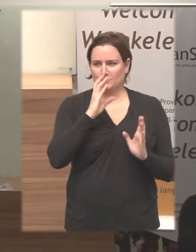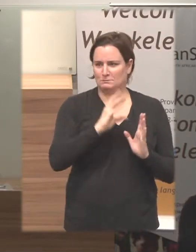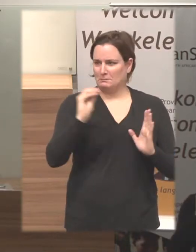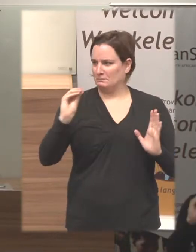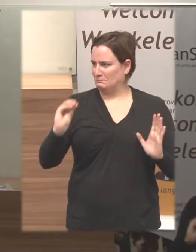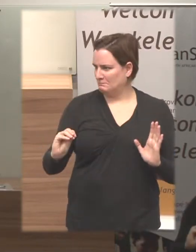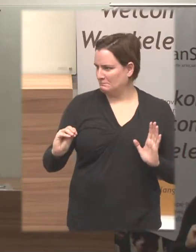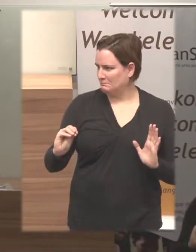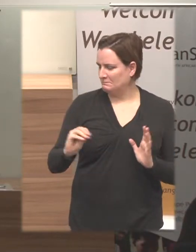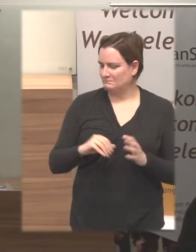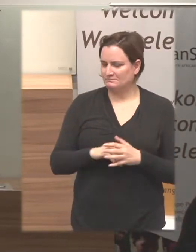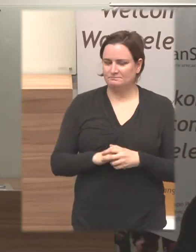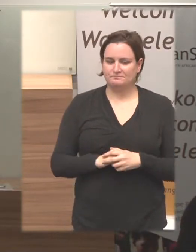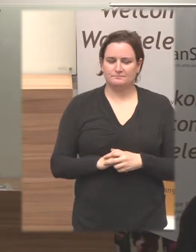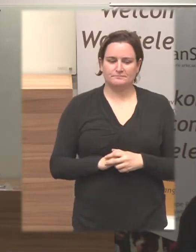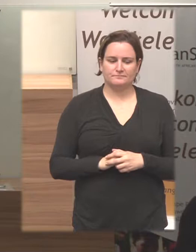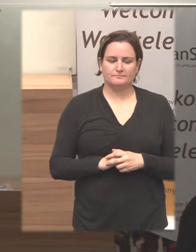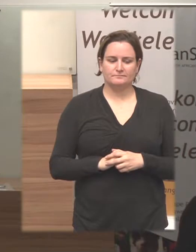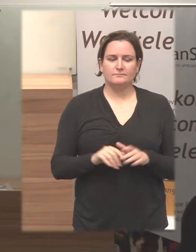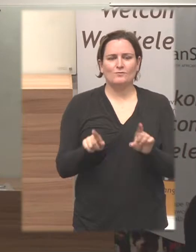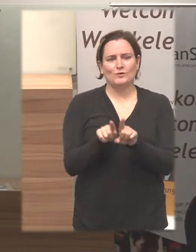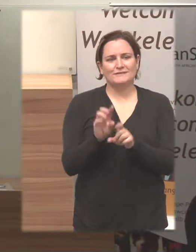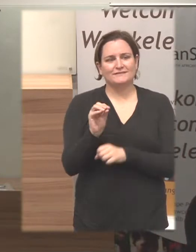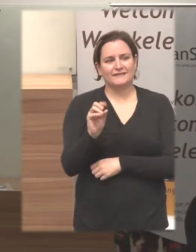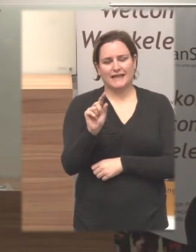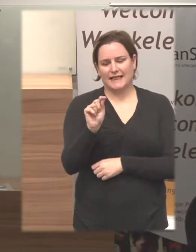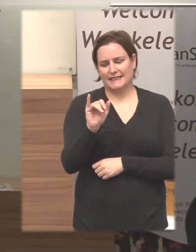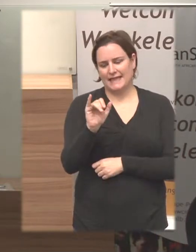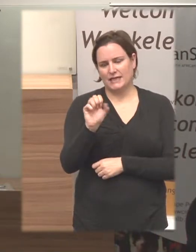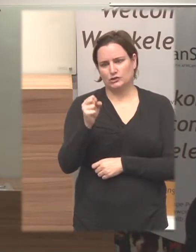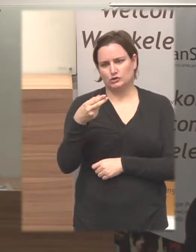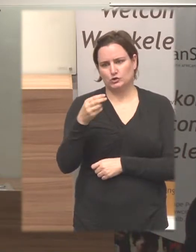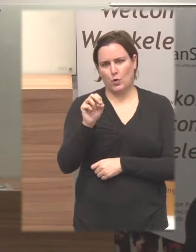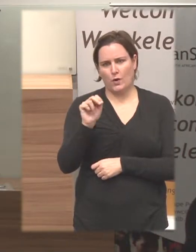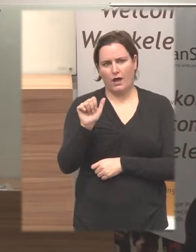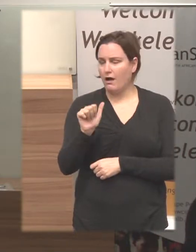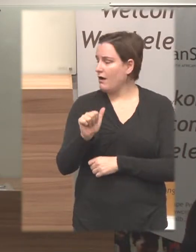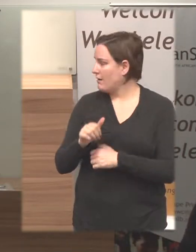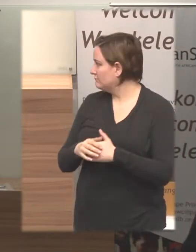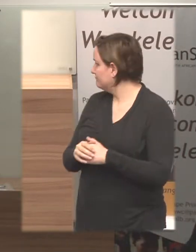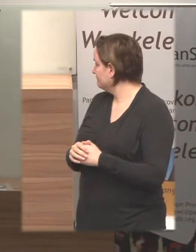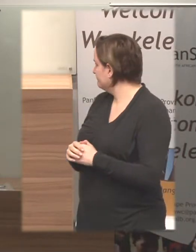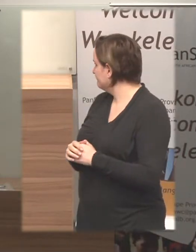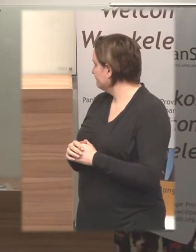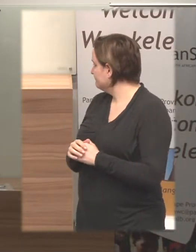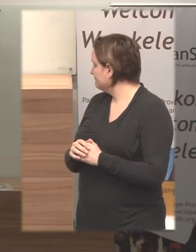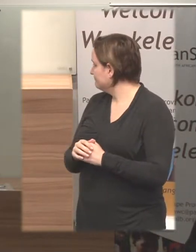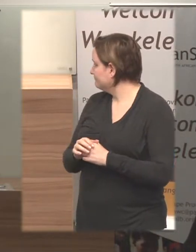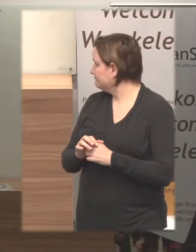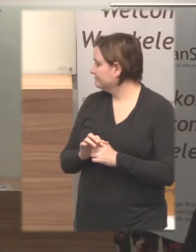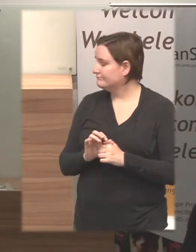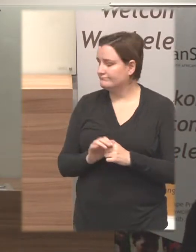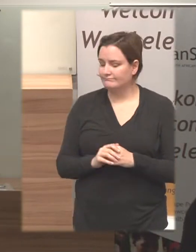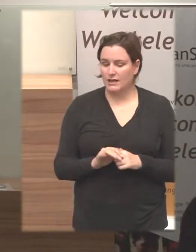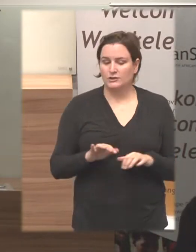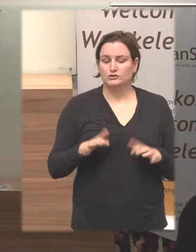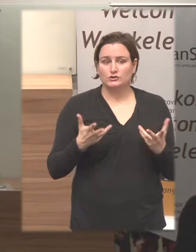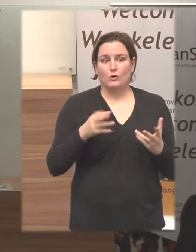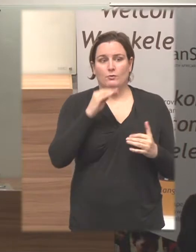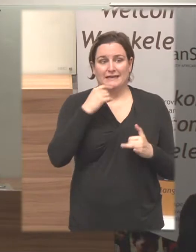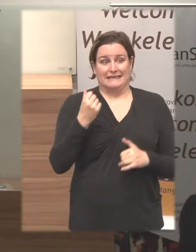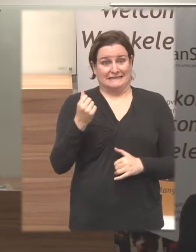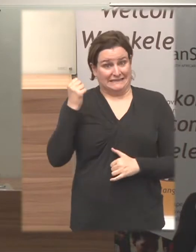face. But we've also got Chishona in there as well. And in this particular